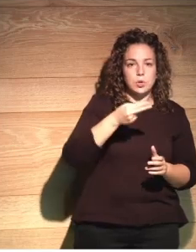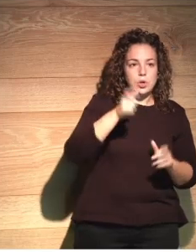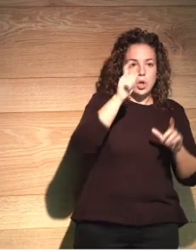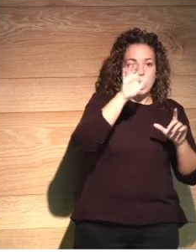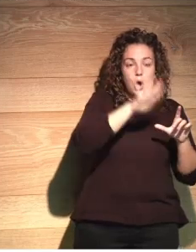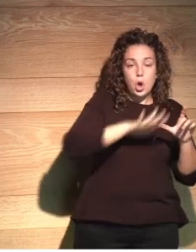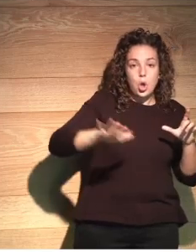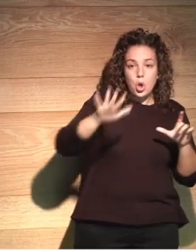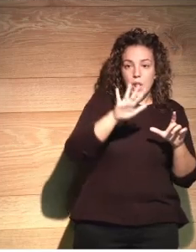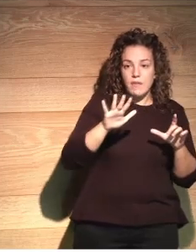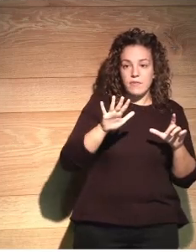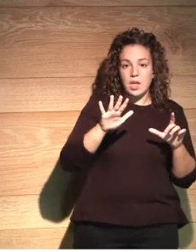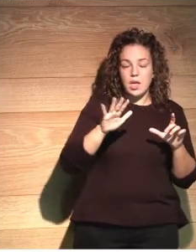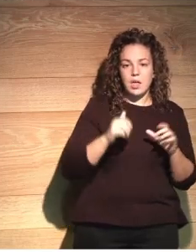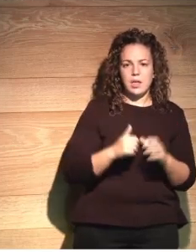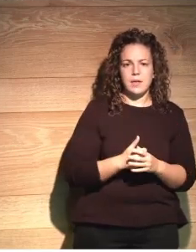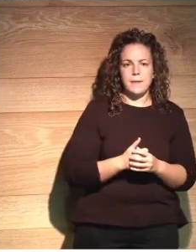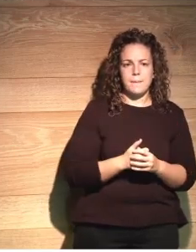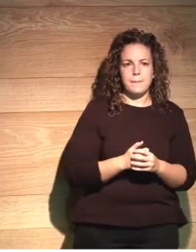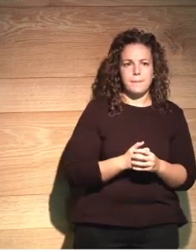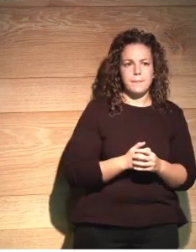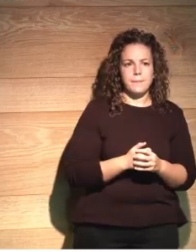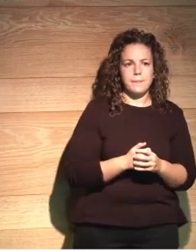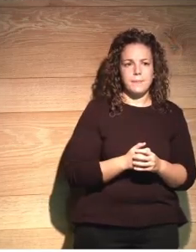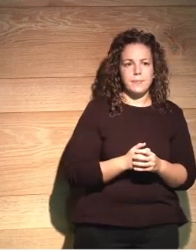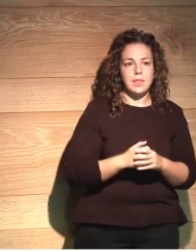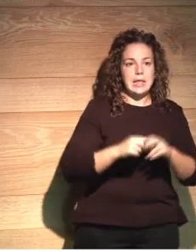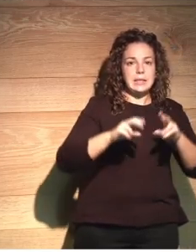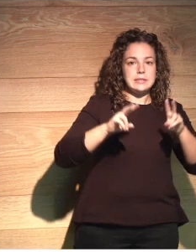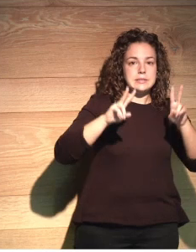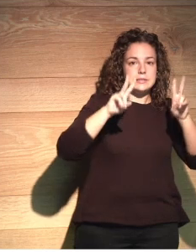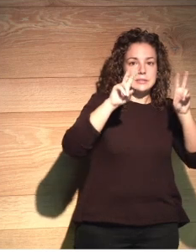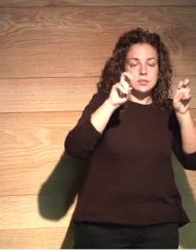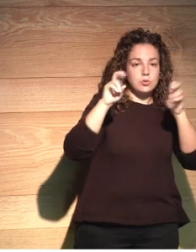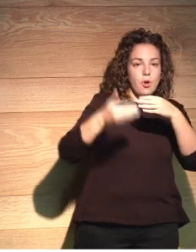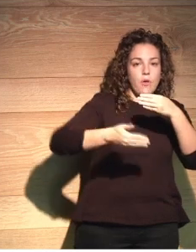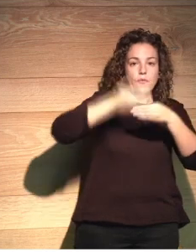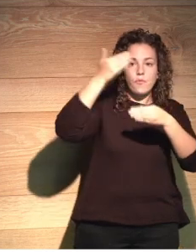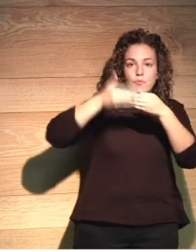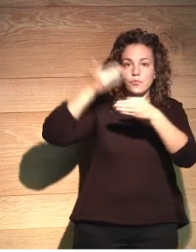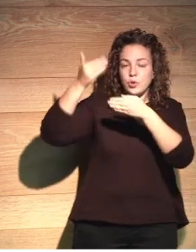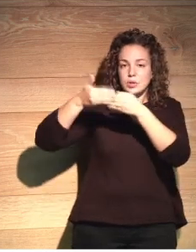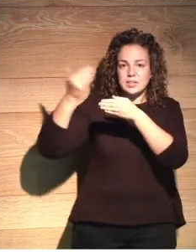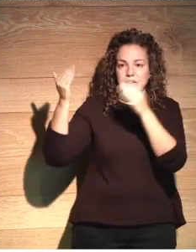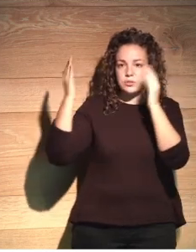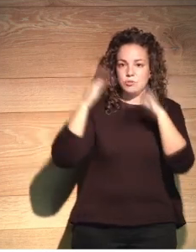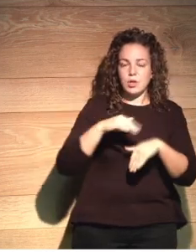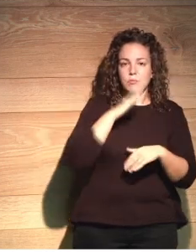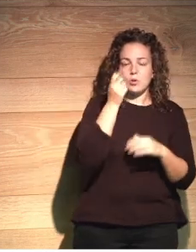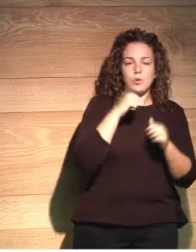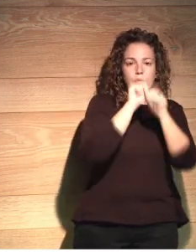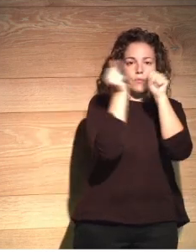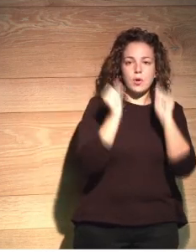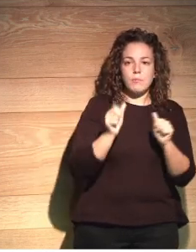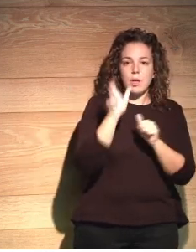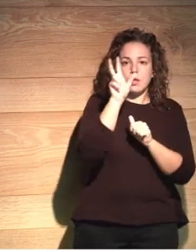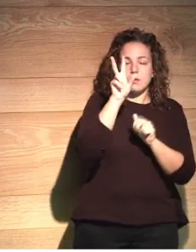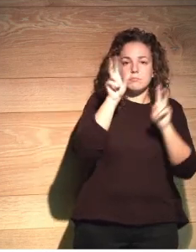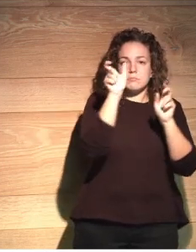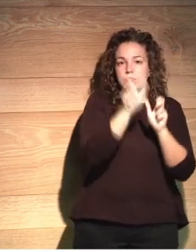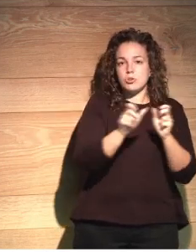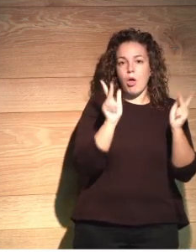any link with the boundaries. It's really just based on how people connect. And if you look at that, Wales is very different. Scotland